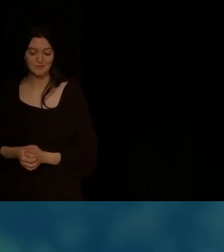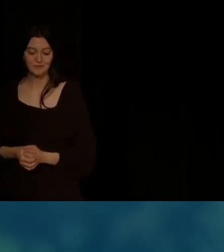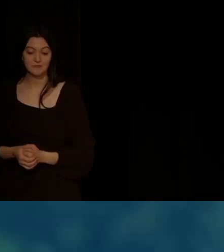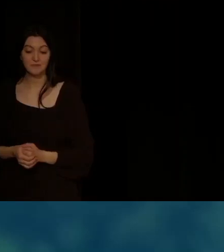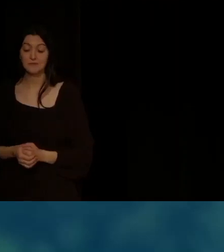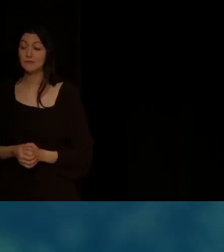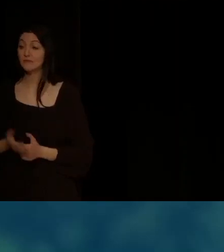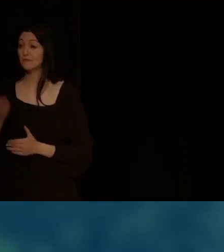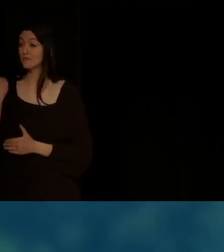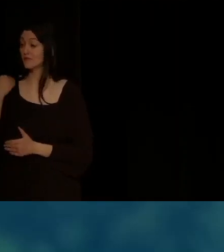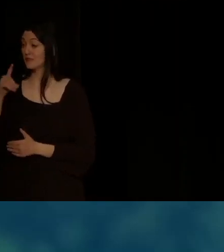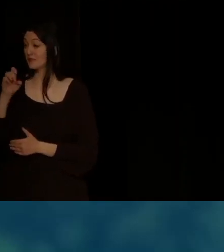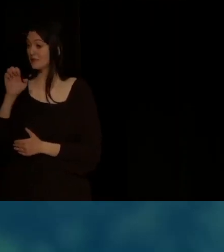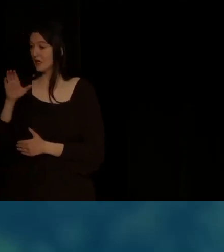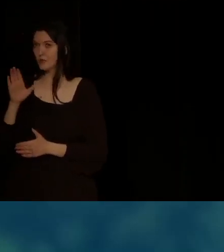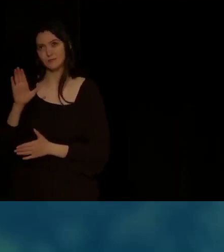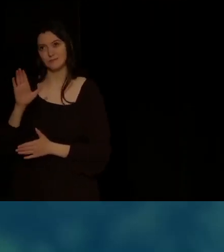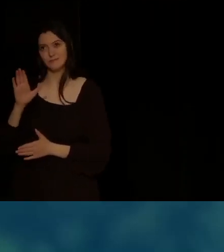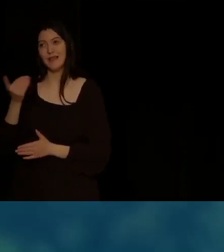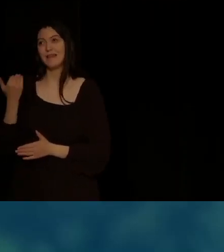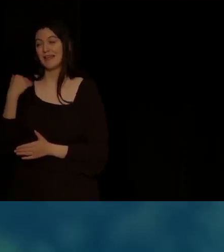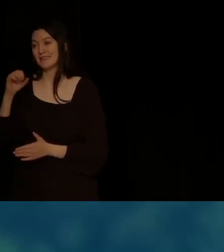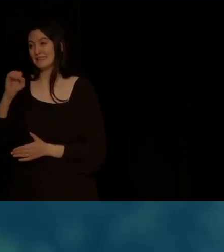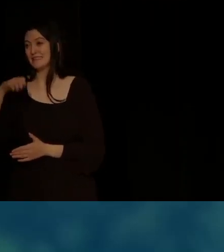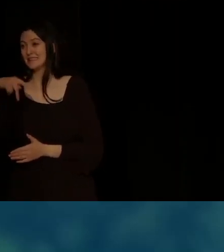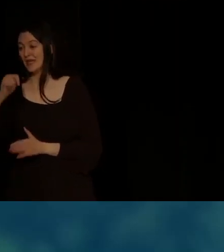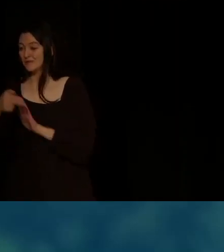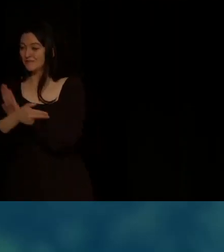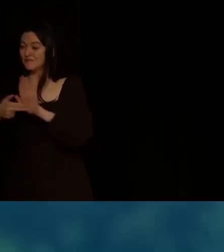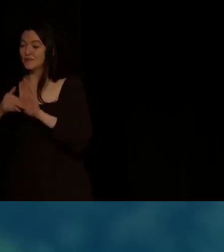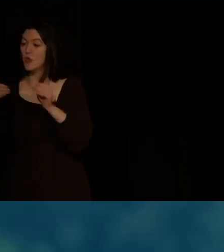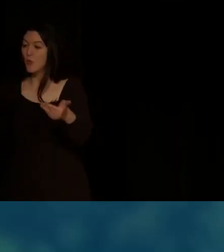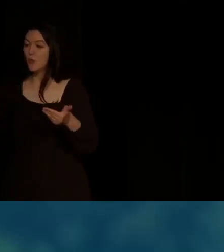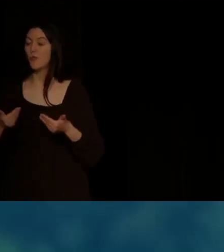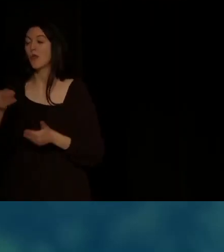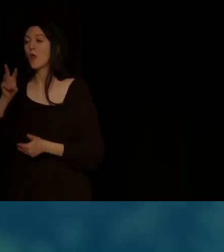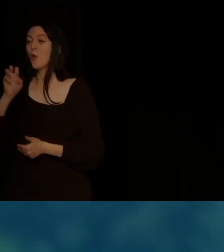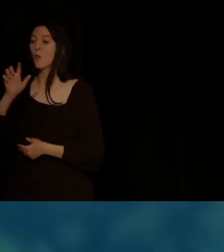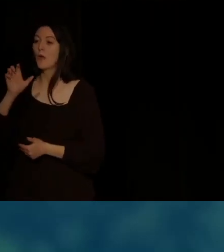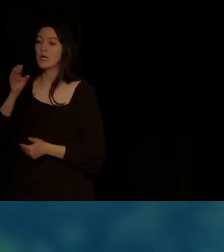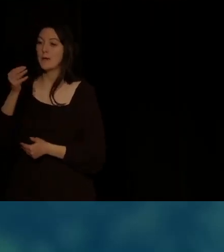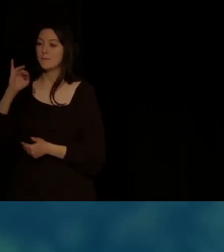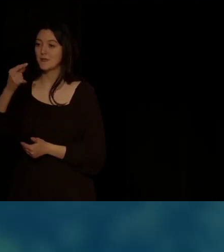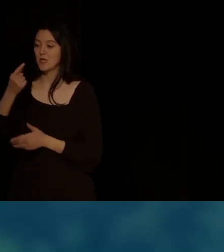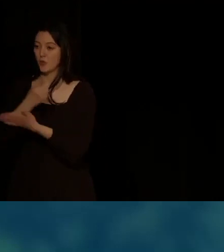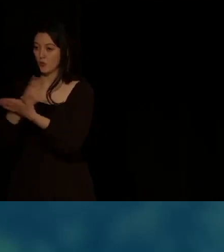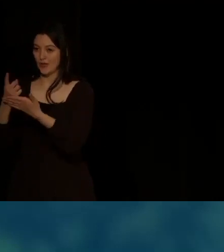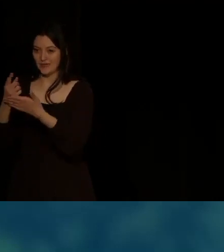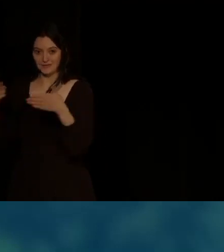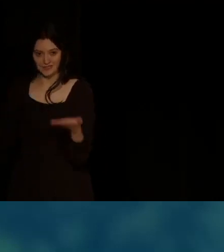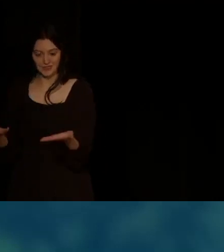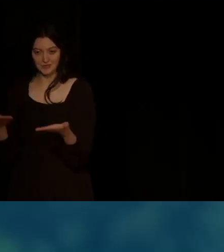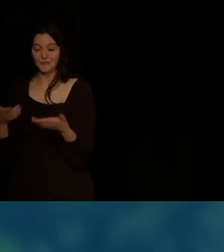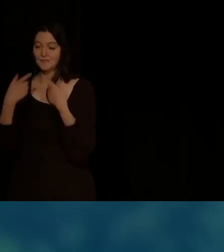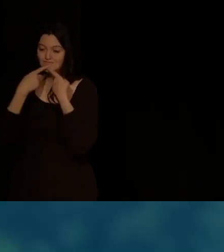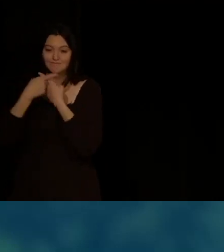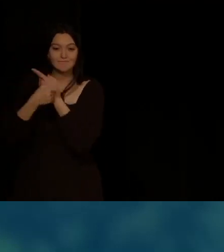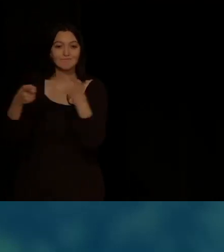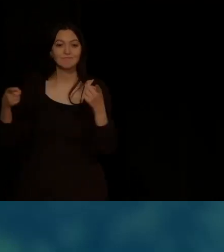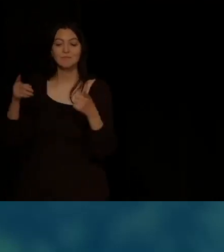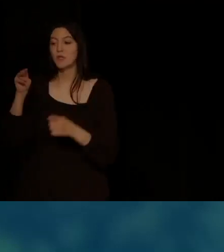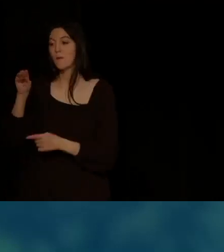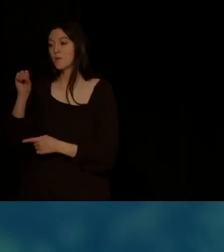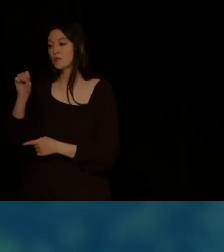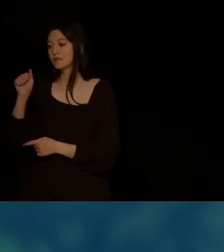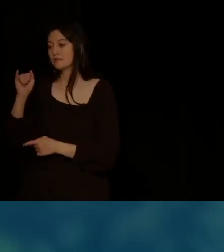Last September, I declared it Welcoming Week in St. Louis County, presenting a proclamation to the Mosaic